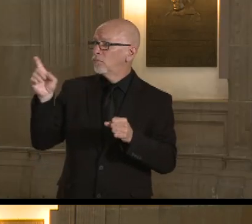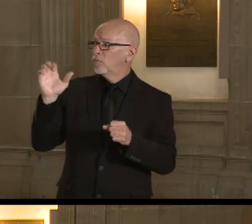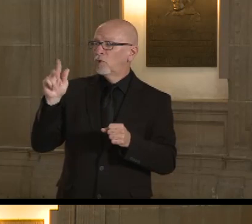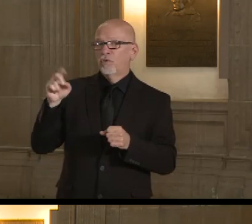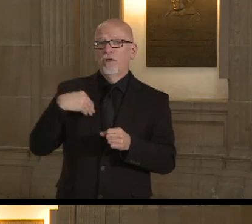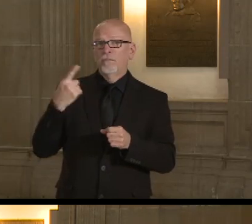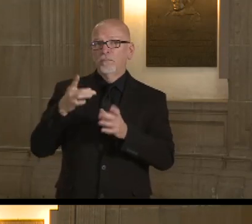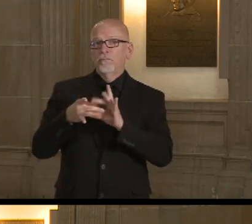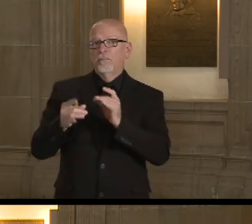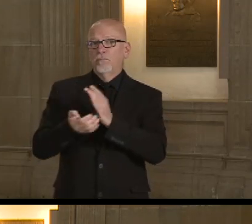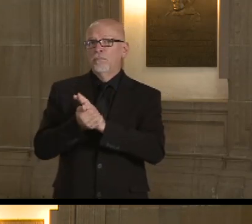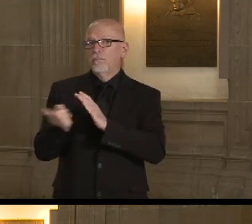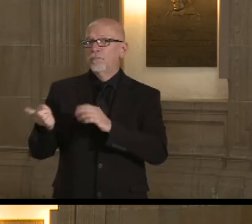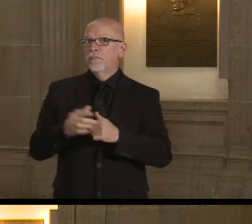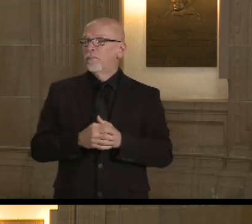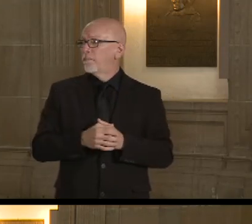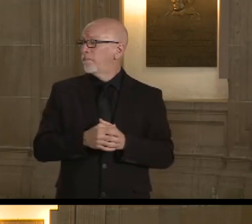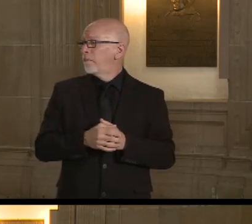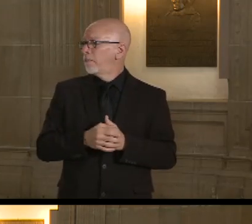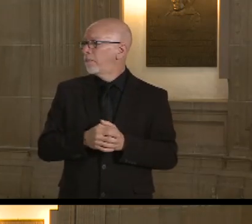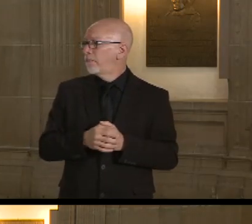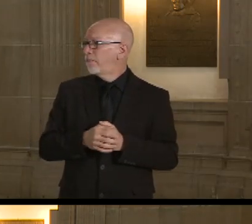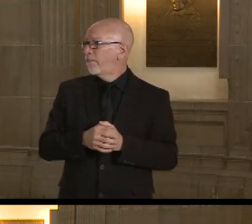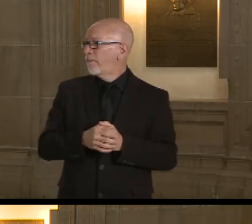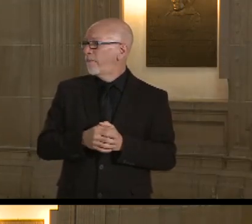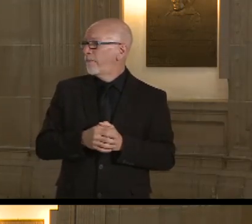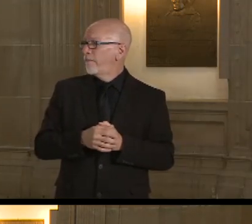question also for you.